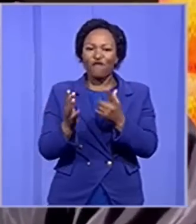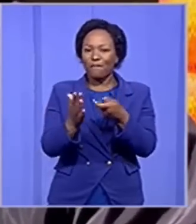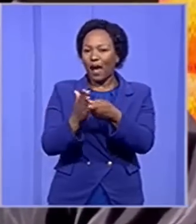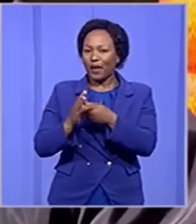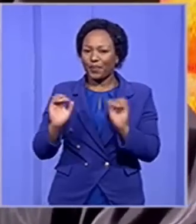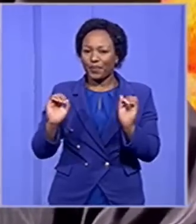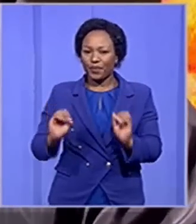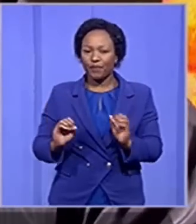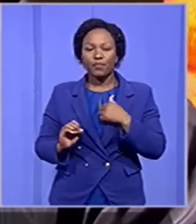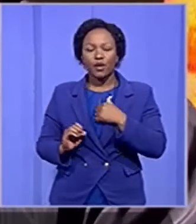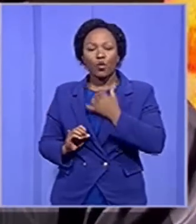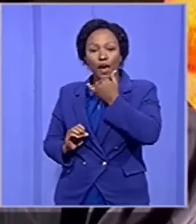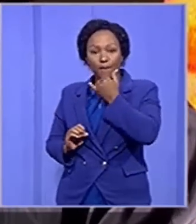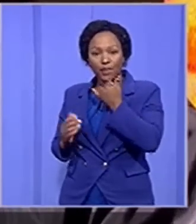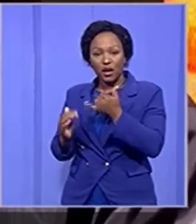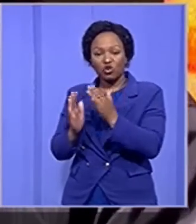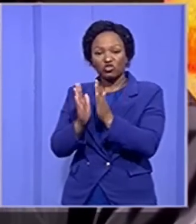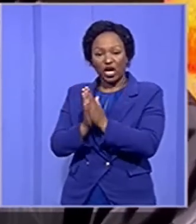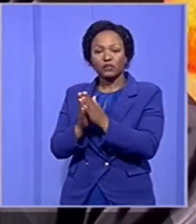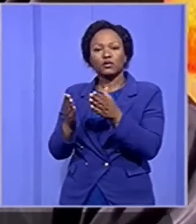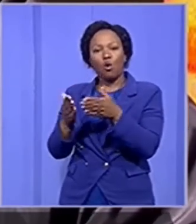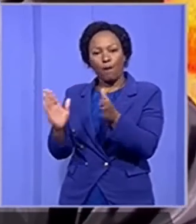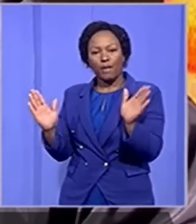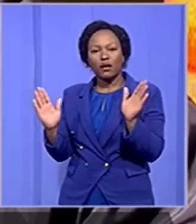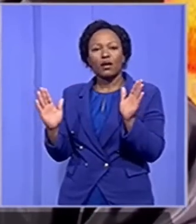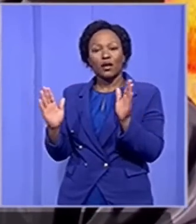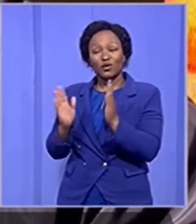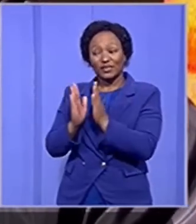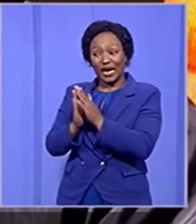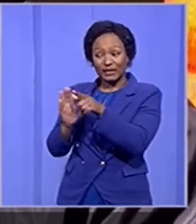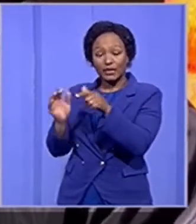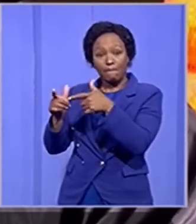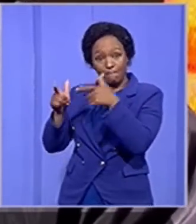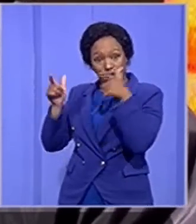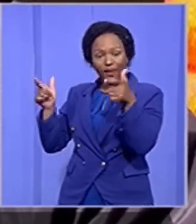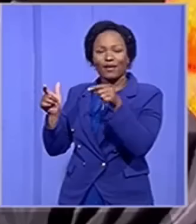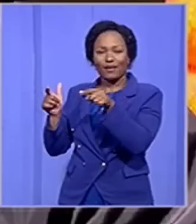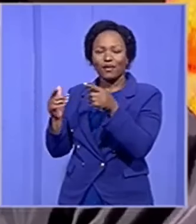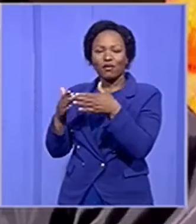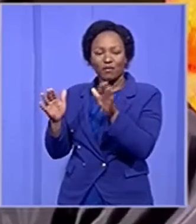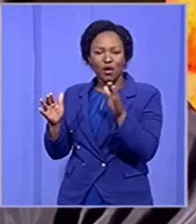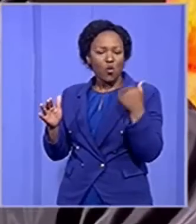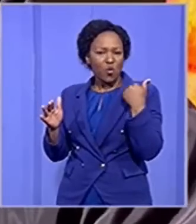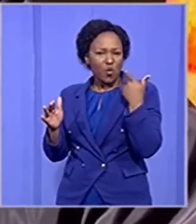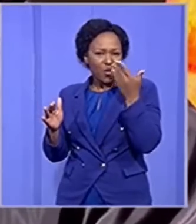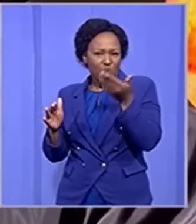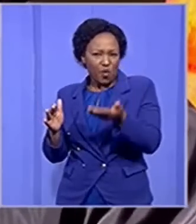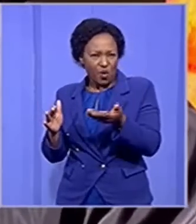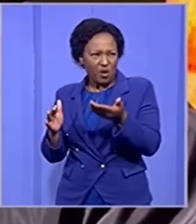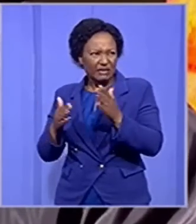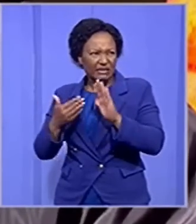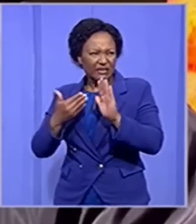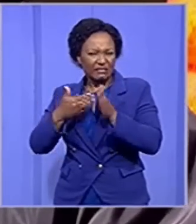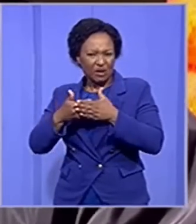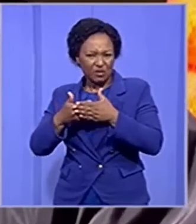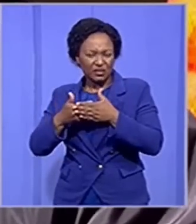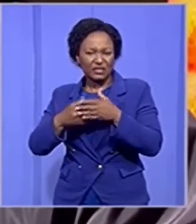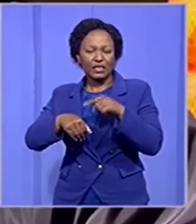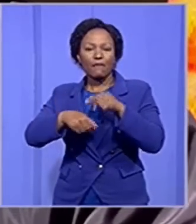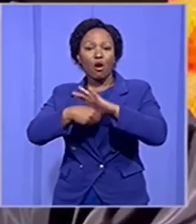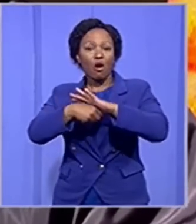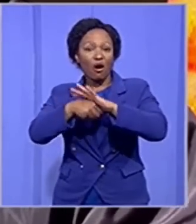butse, kereke ya Sion e butse. Ka re soko dinako e telele lo sale e tswalela ka